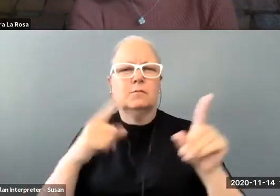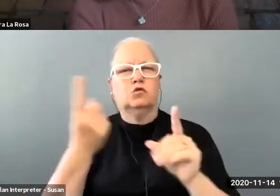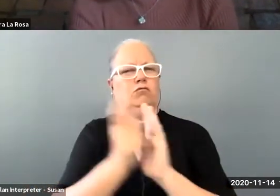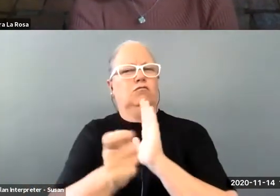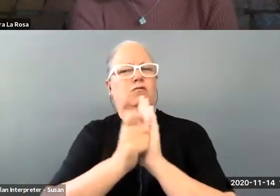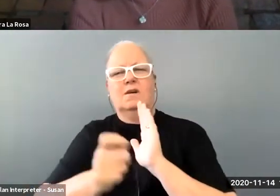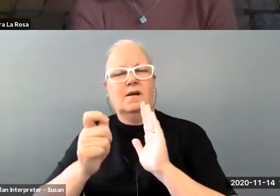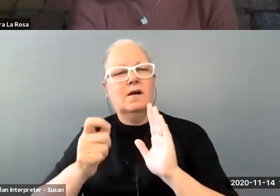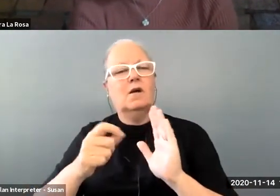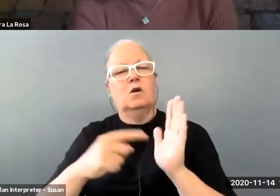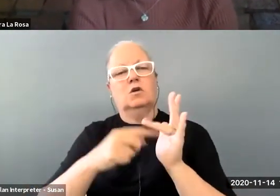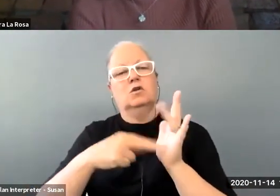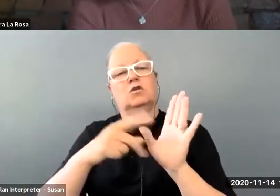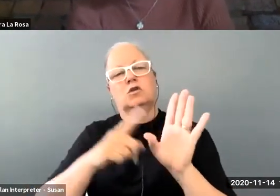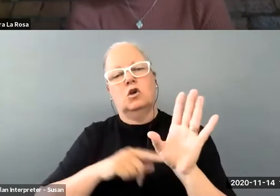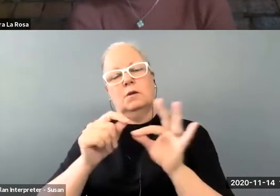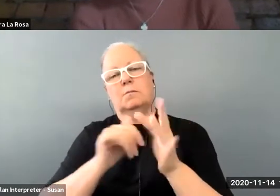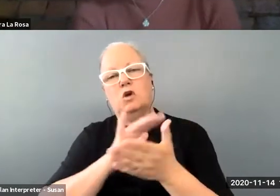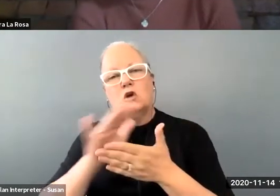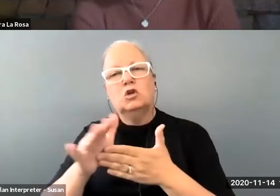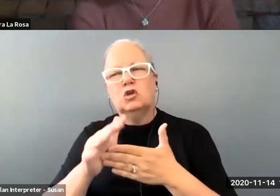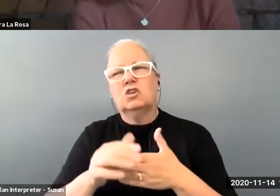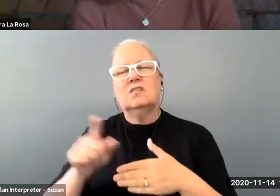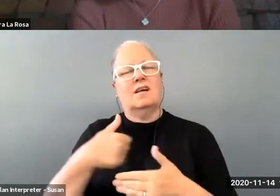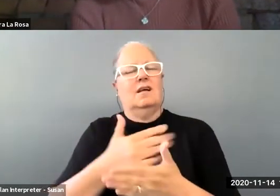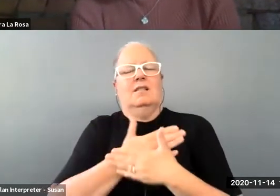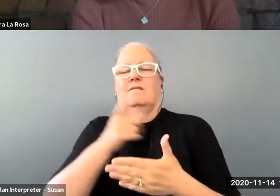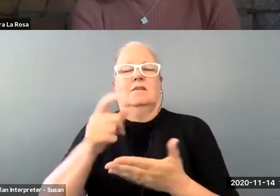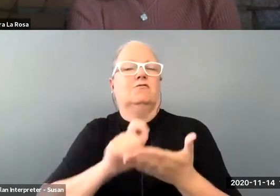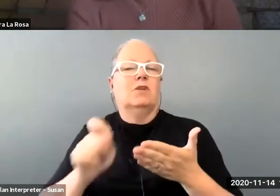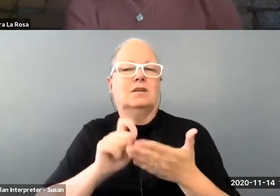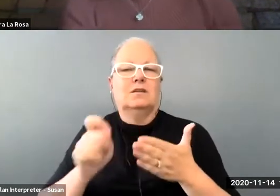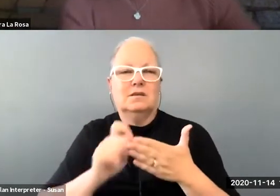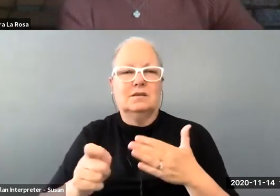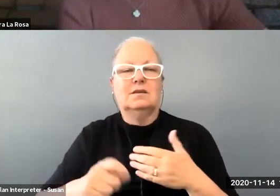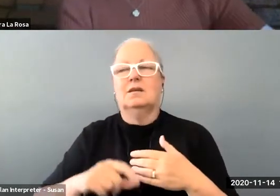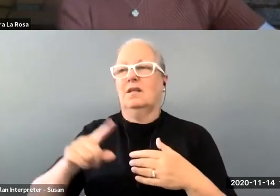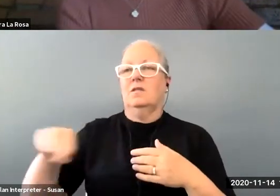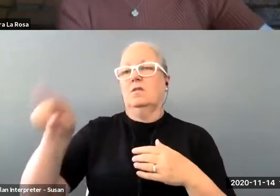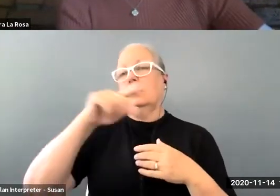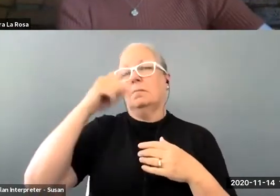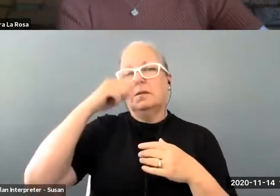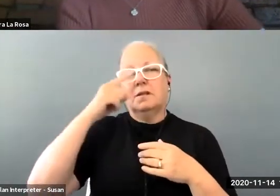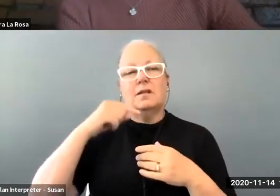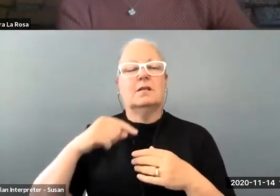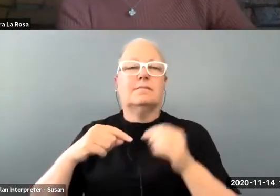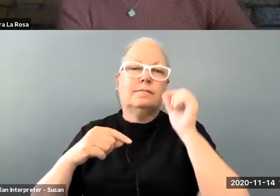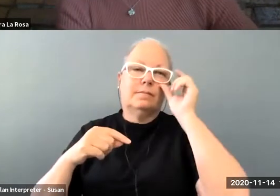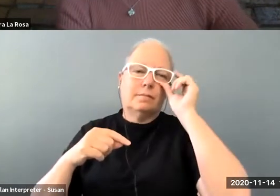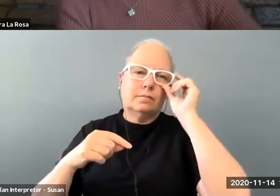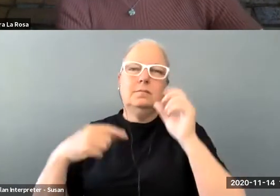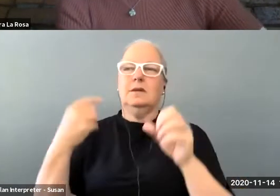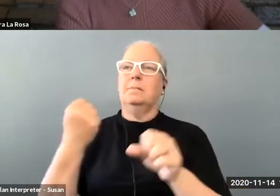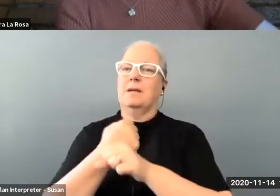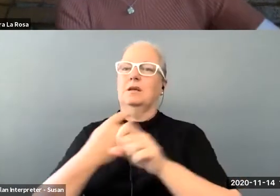of like Tony Burch and writers like that who can, you know, go out there and really are real sort of change makers,